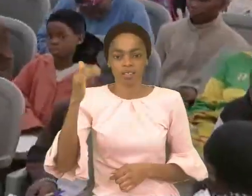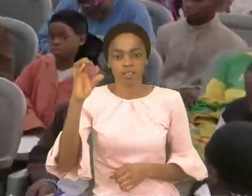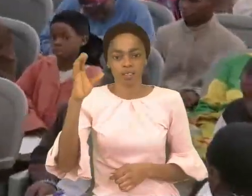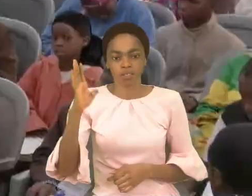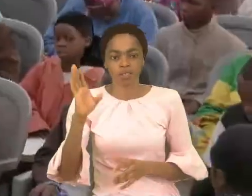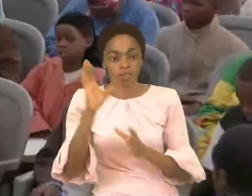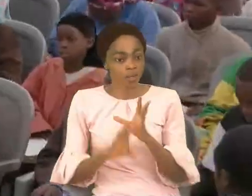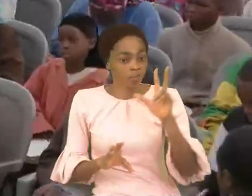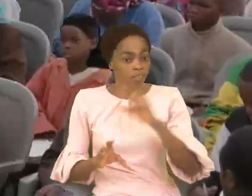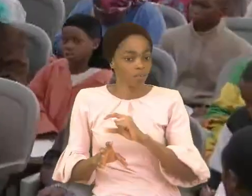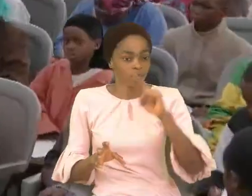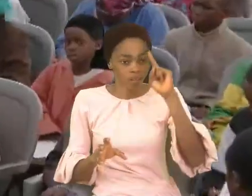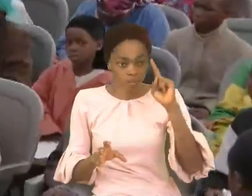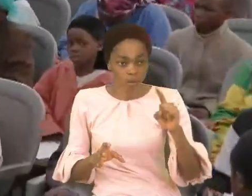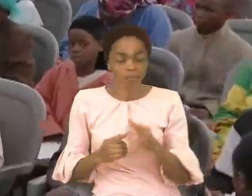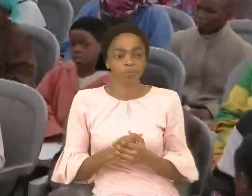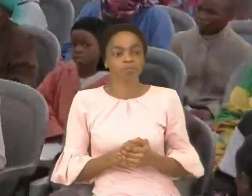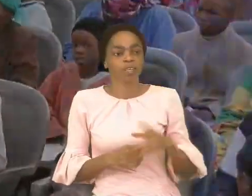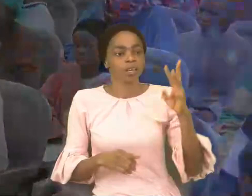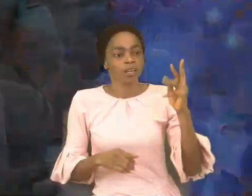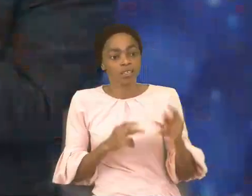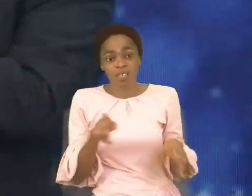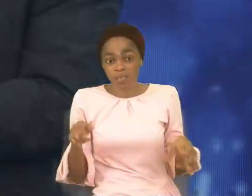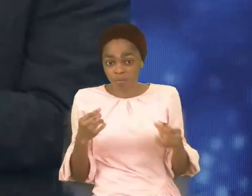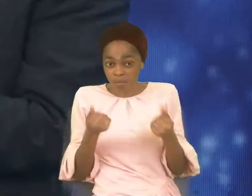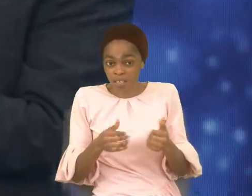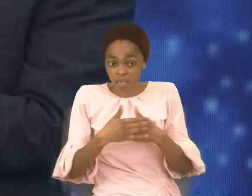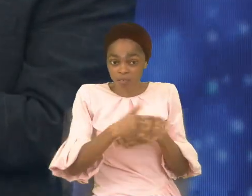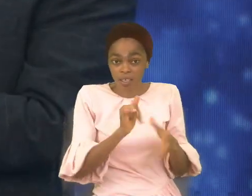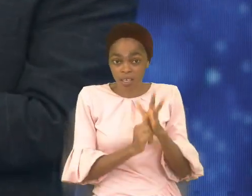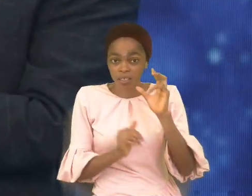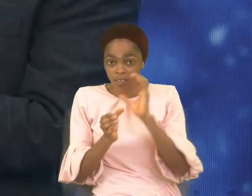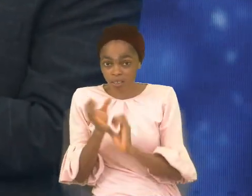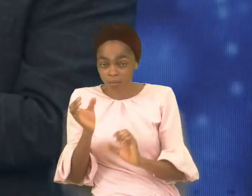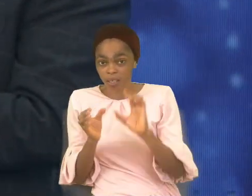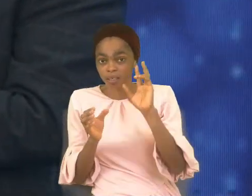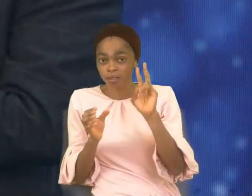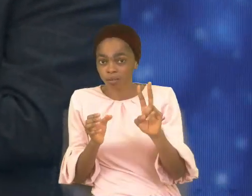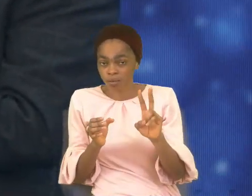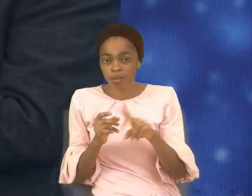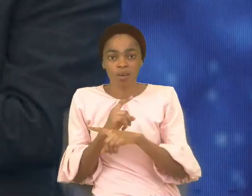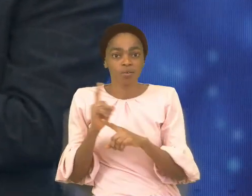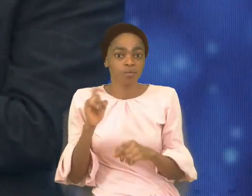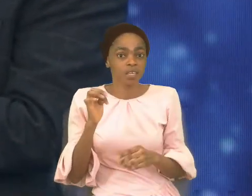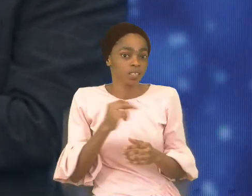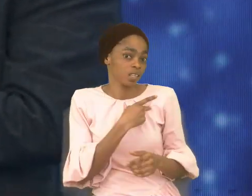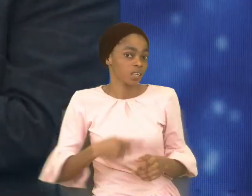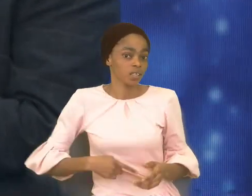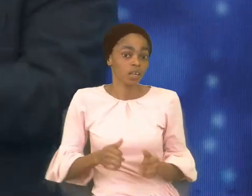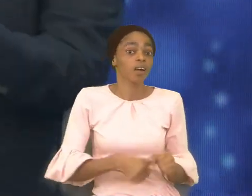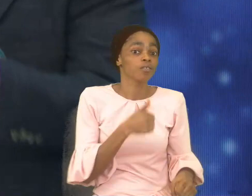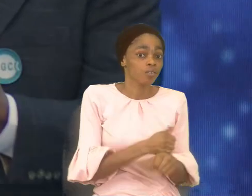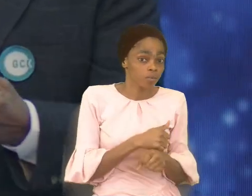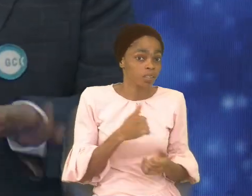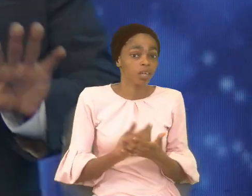2, where he affirmed and confirmed there's a God in heaven, in line with what